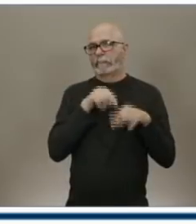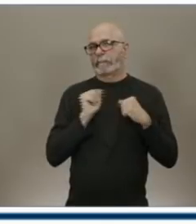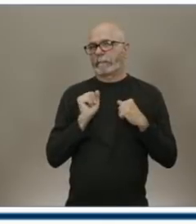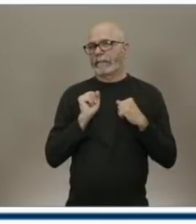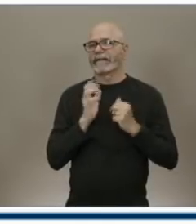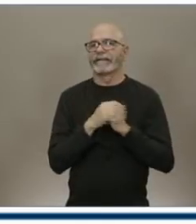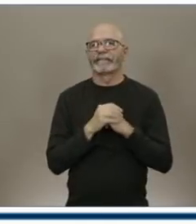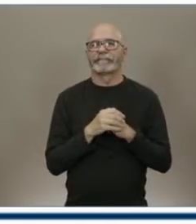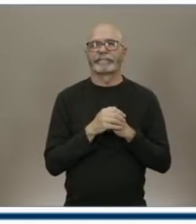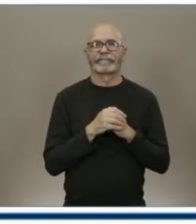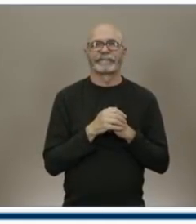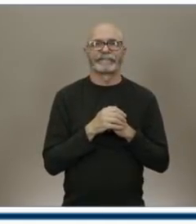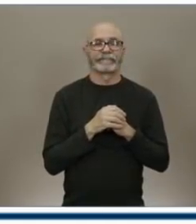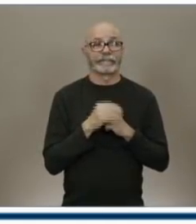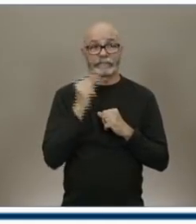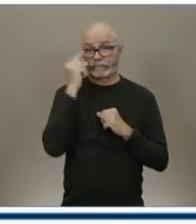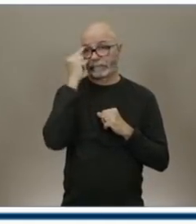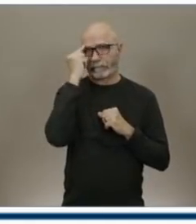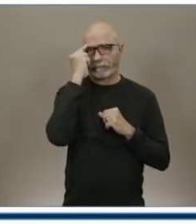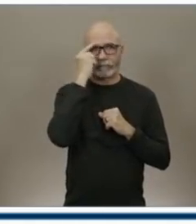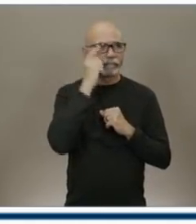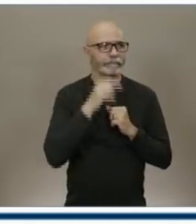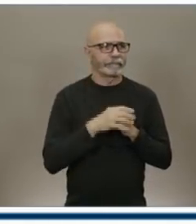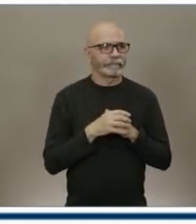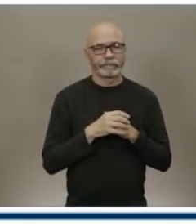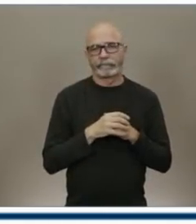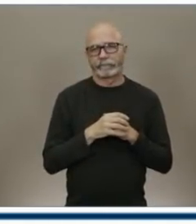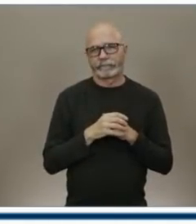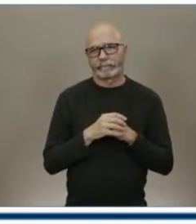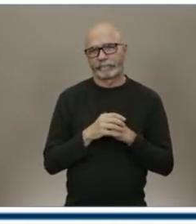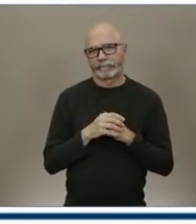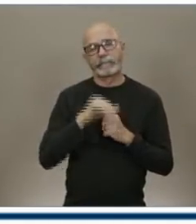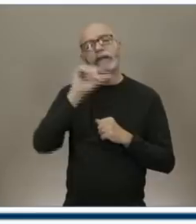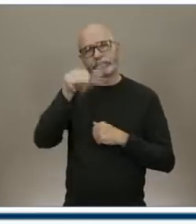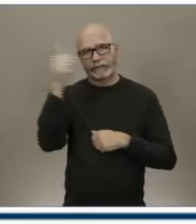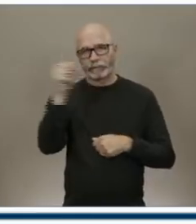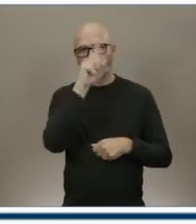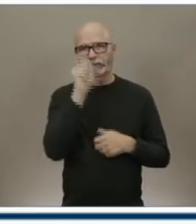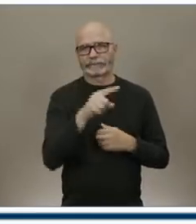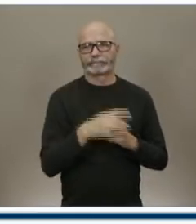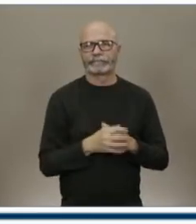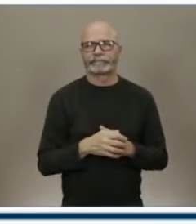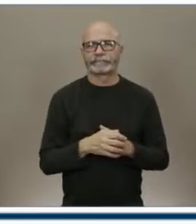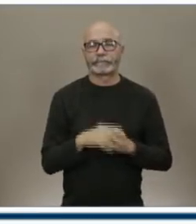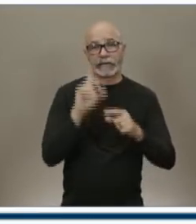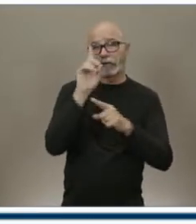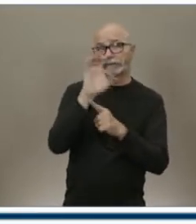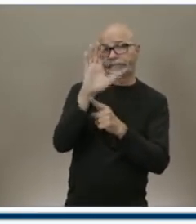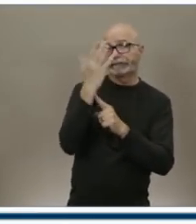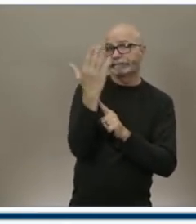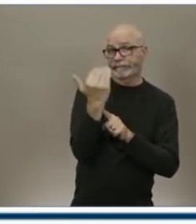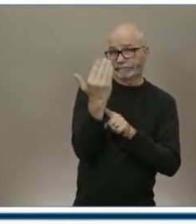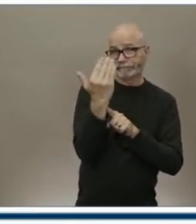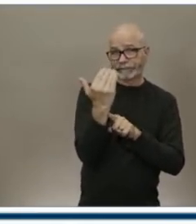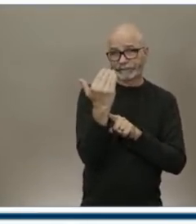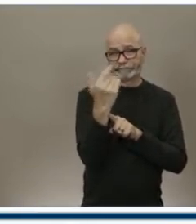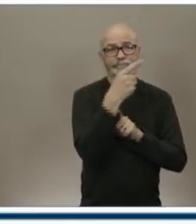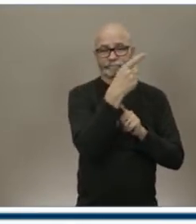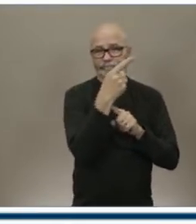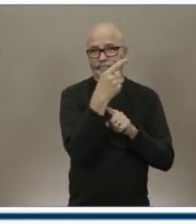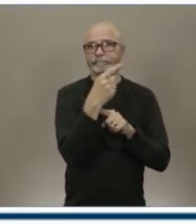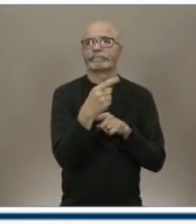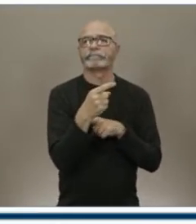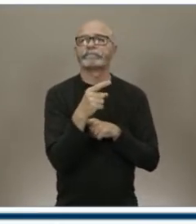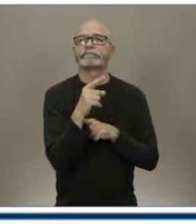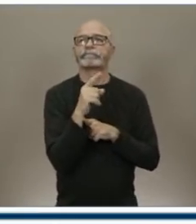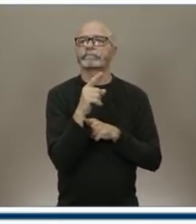Strang. Just first, I wanted to know on December 15th, can you confirm when and where those first vaccines are going to be